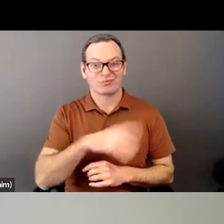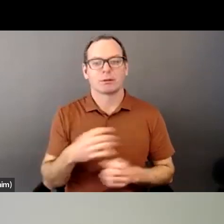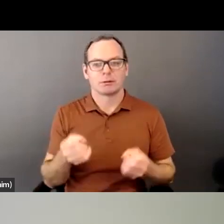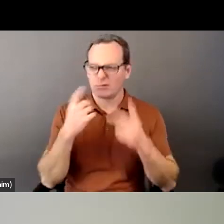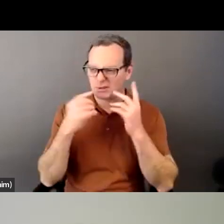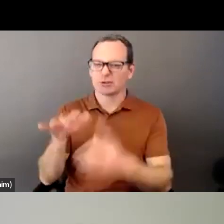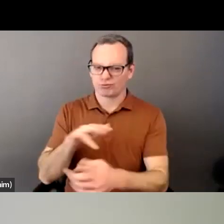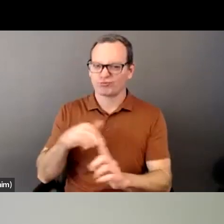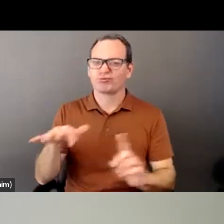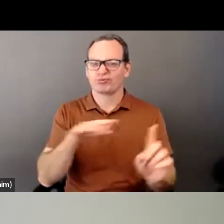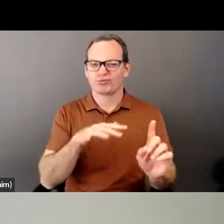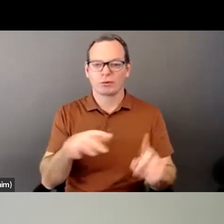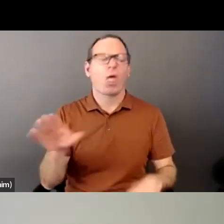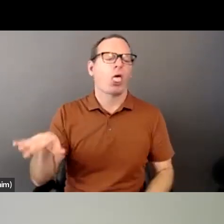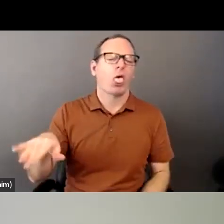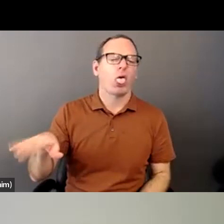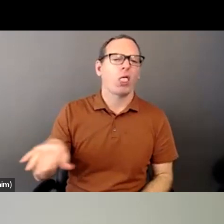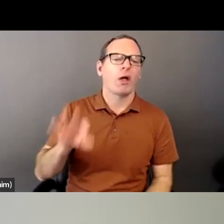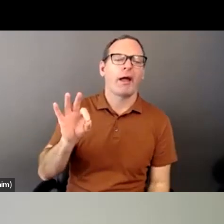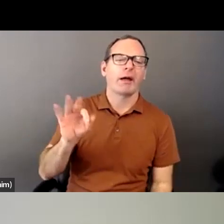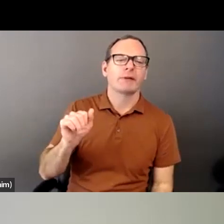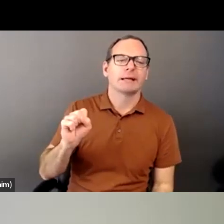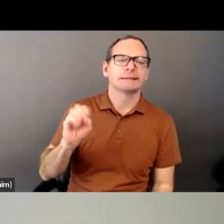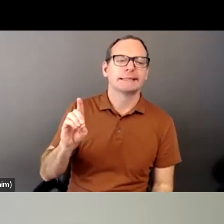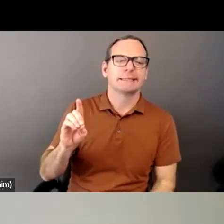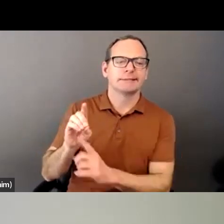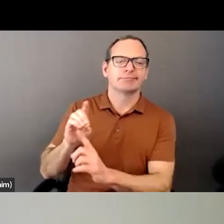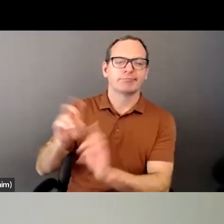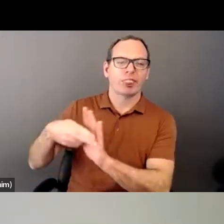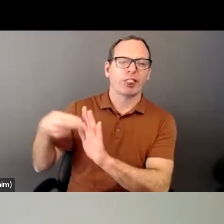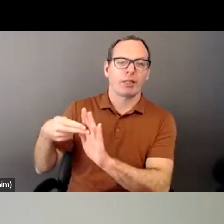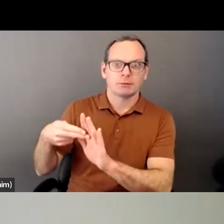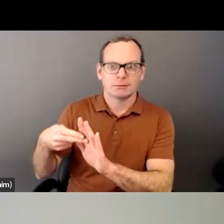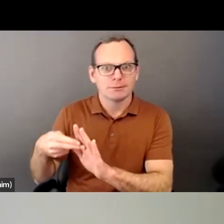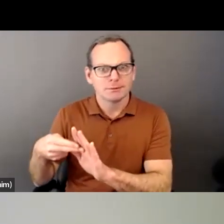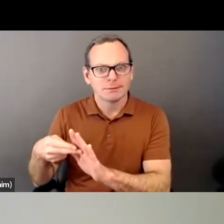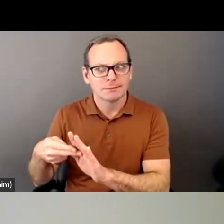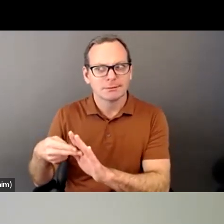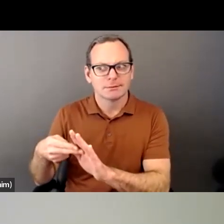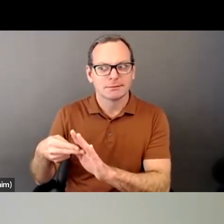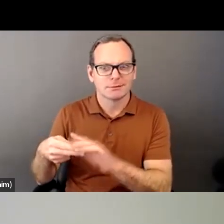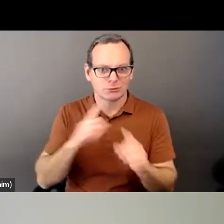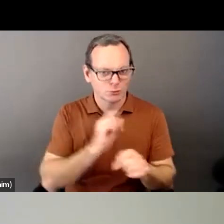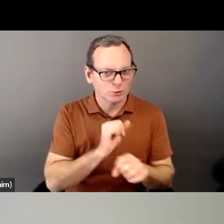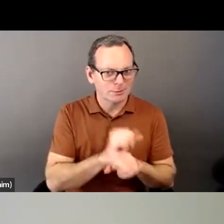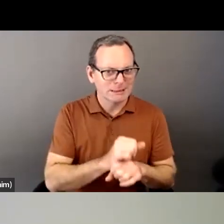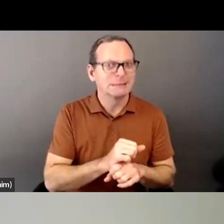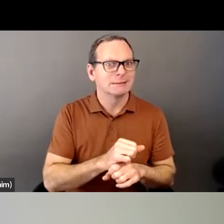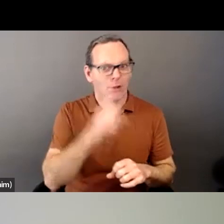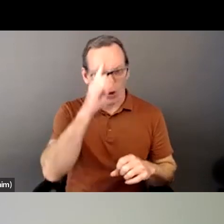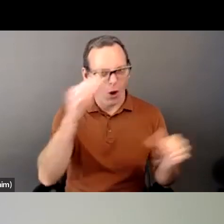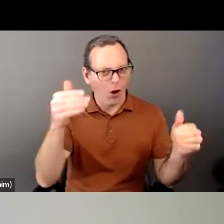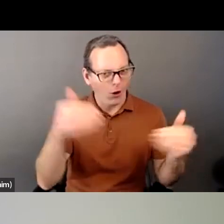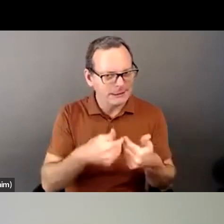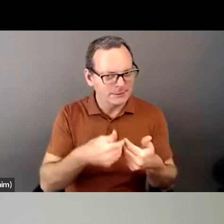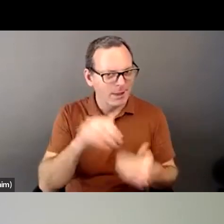diagnosed as having FASD when in fact they have autism. And it was quite a high number. And a lot of parents have been fighting for a